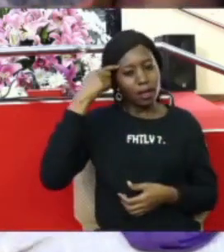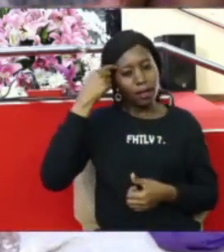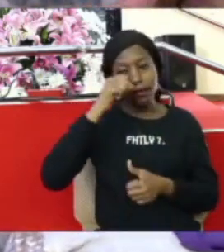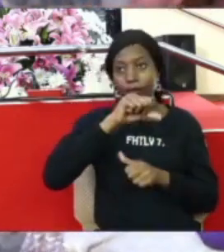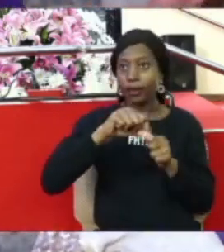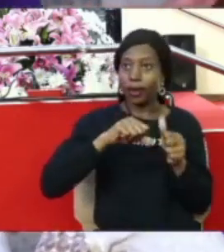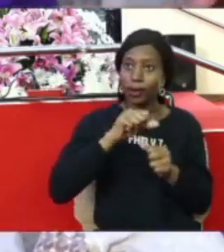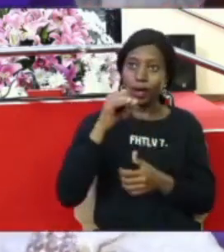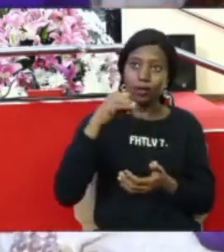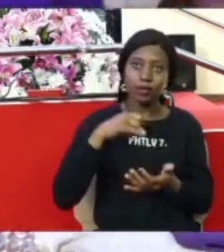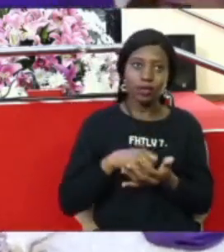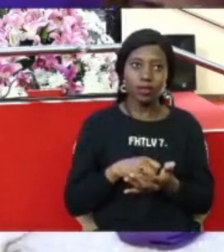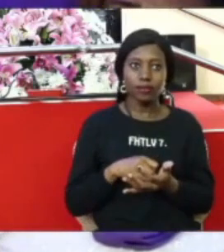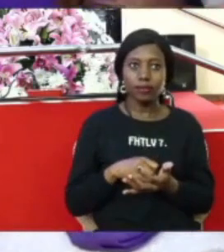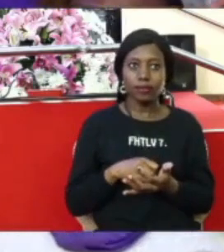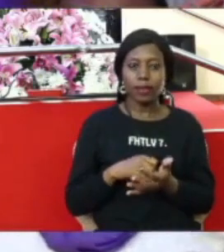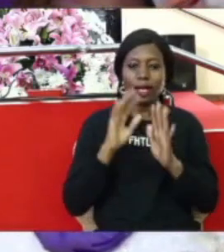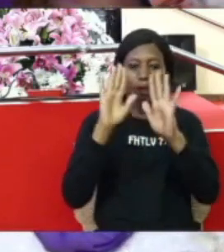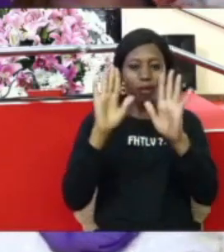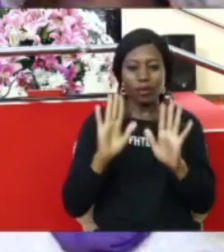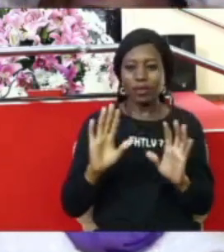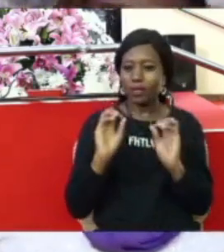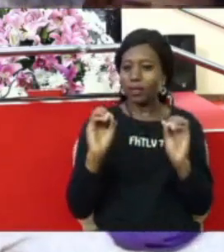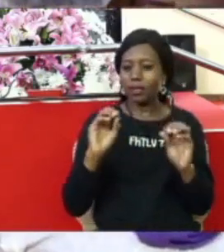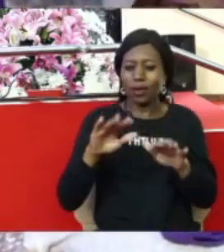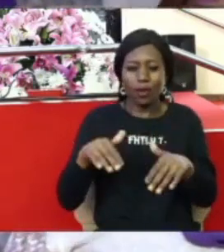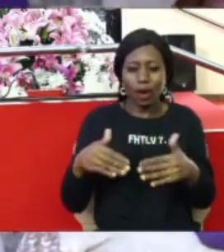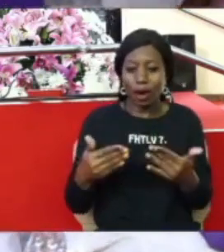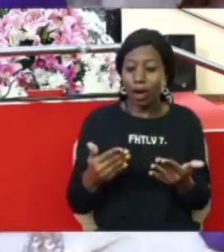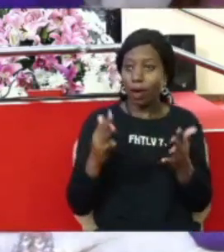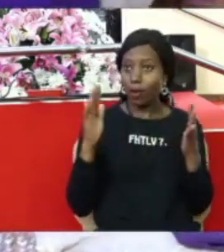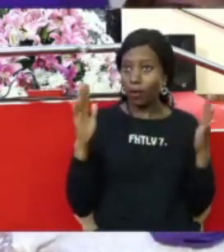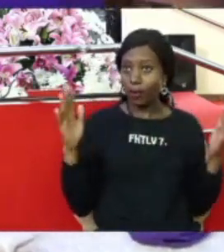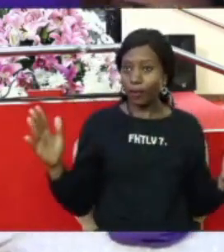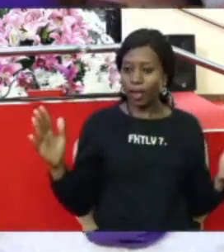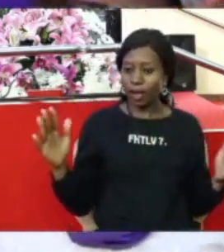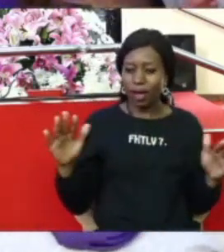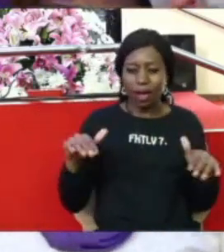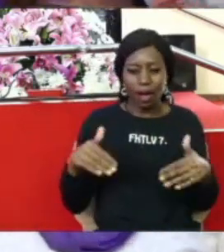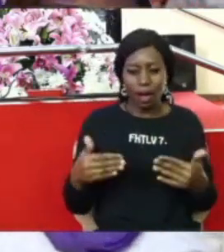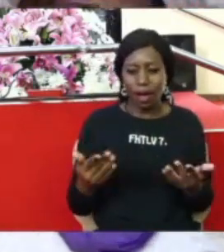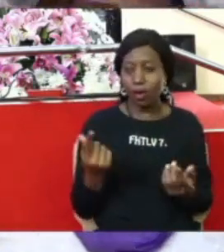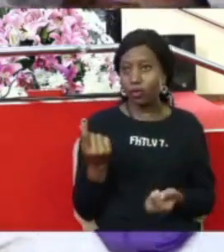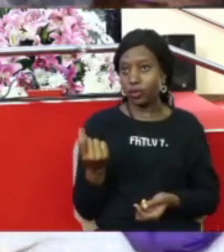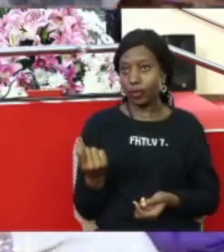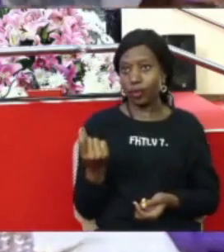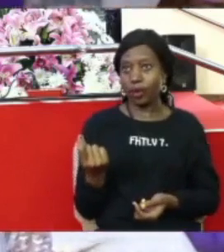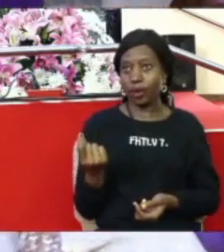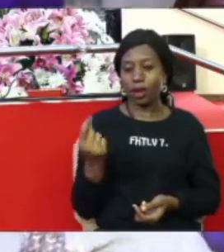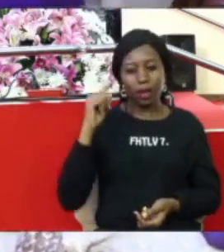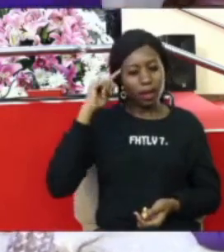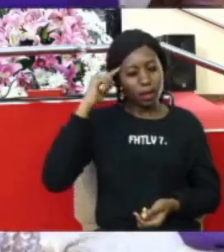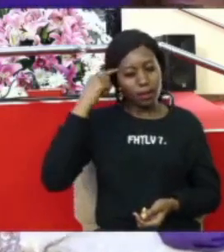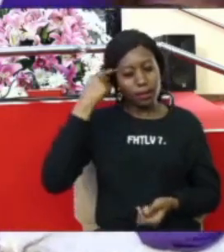matter how huge, how big, how strong. Think about